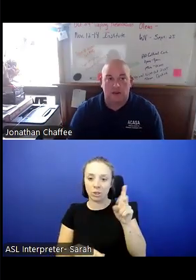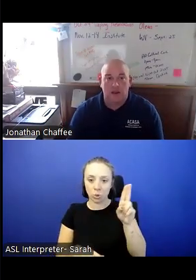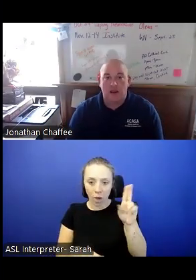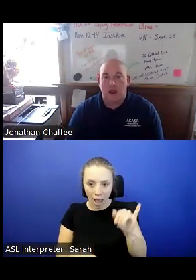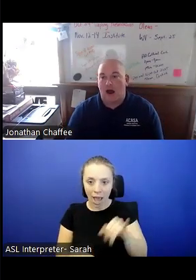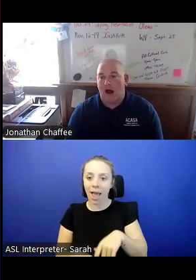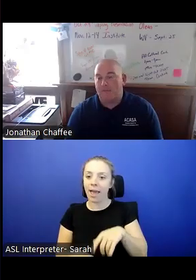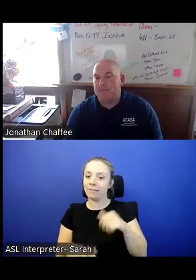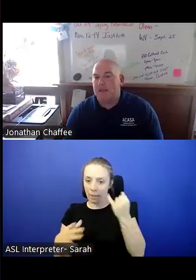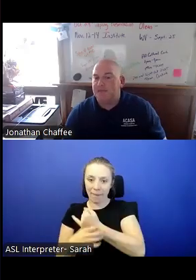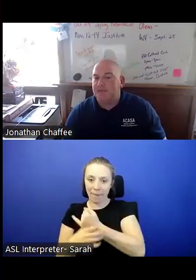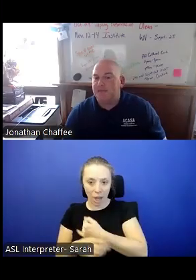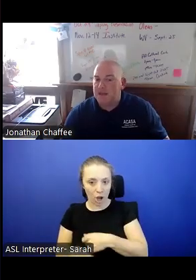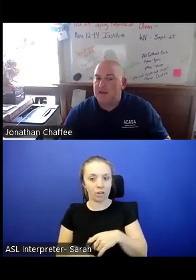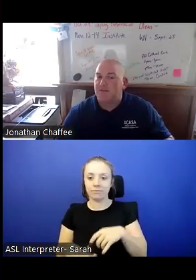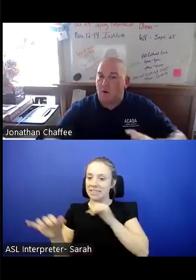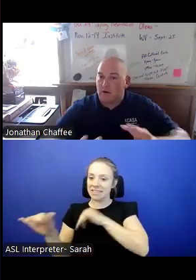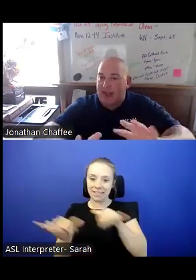drugs.